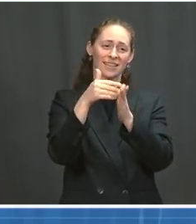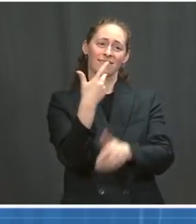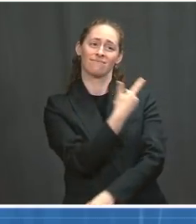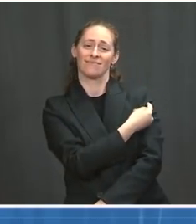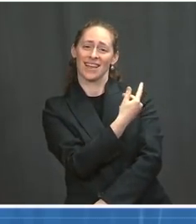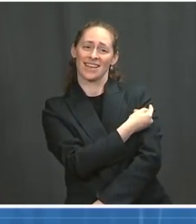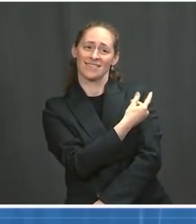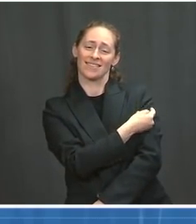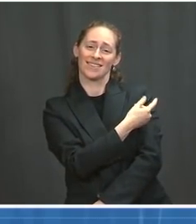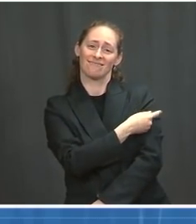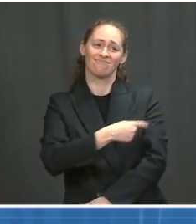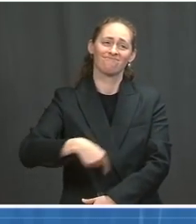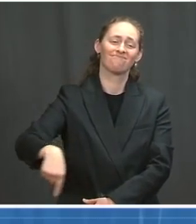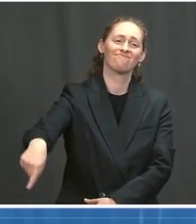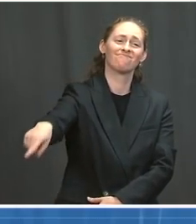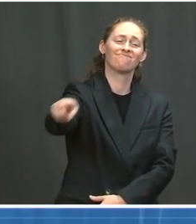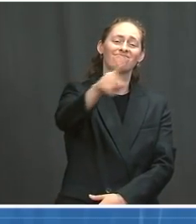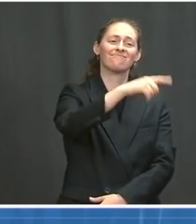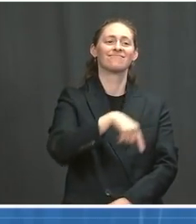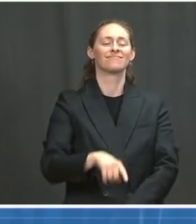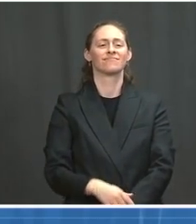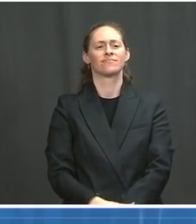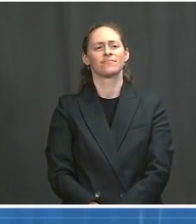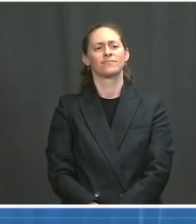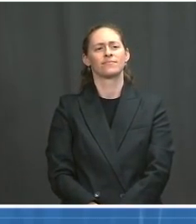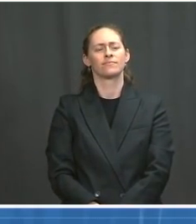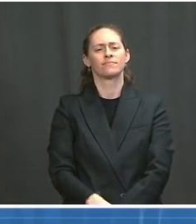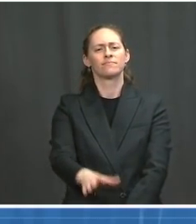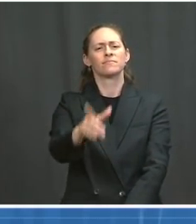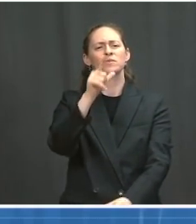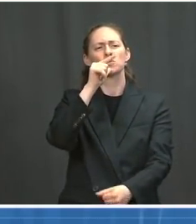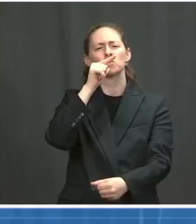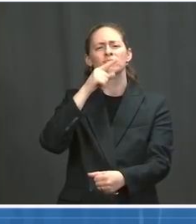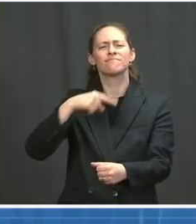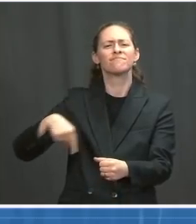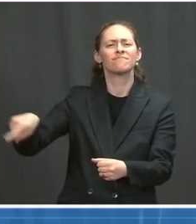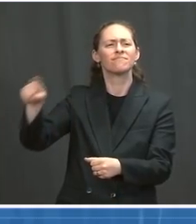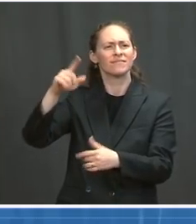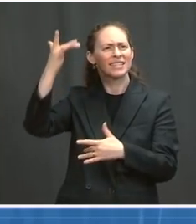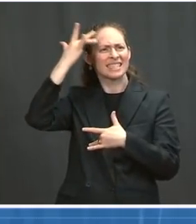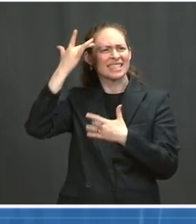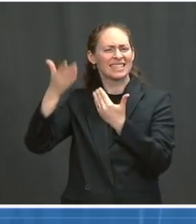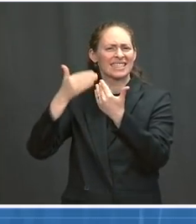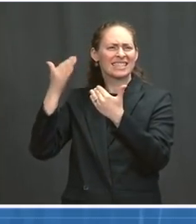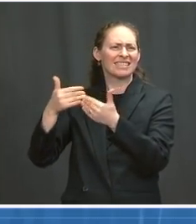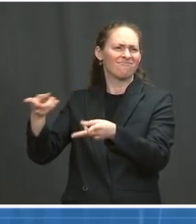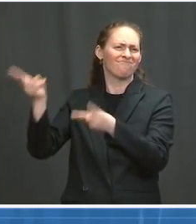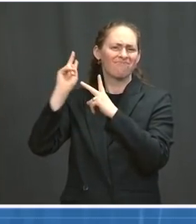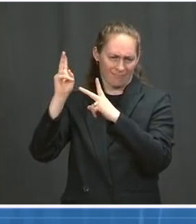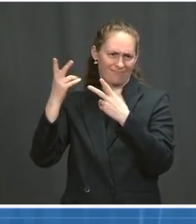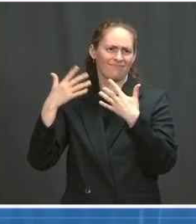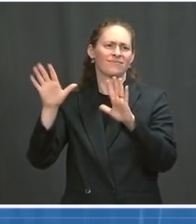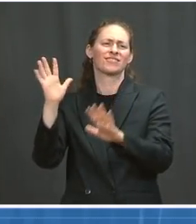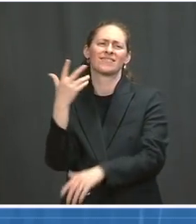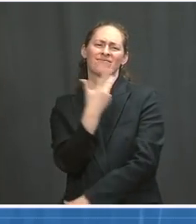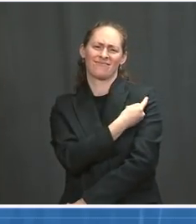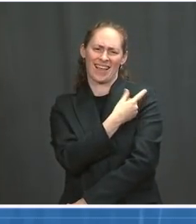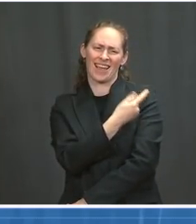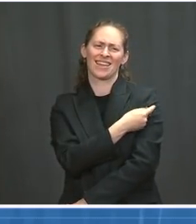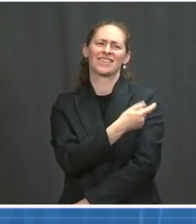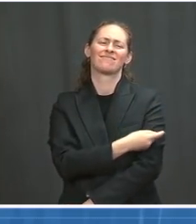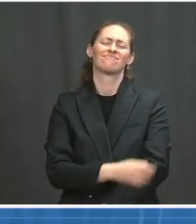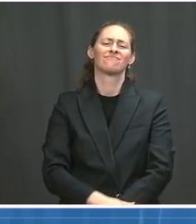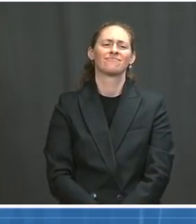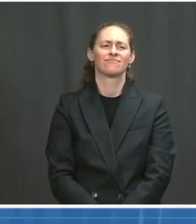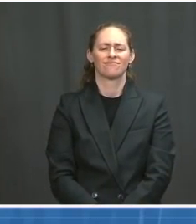risk and those most eager to get vaccinated, we are far ahead of where anyone thought we would be in our war against